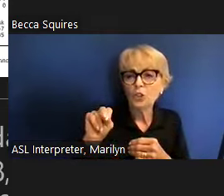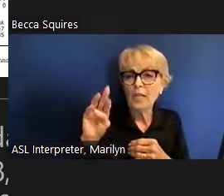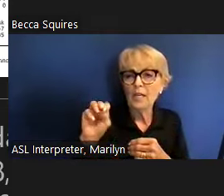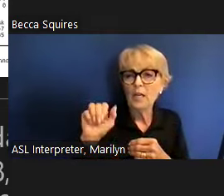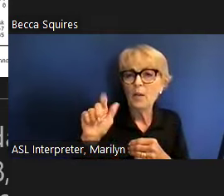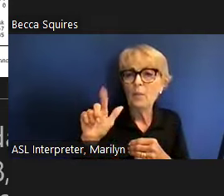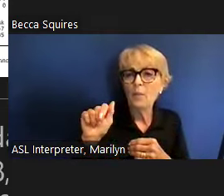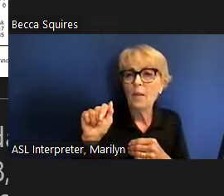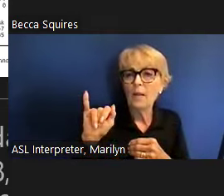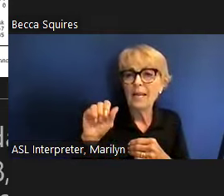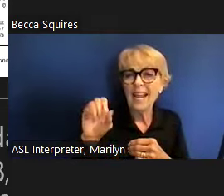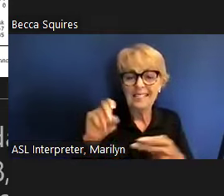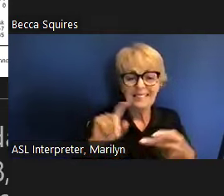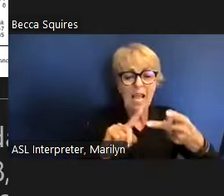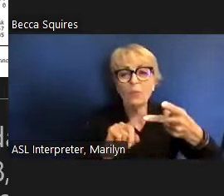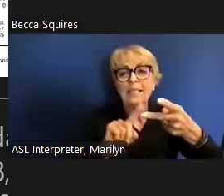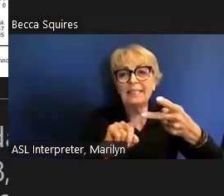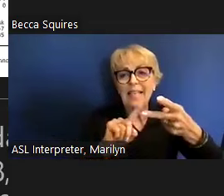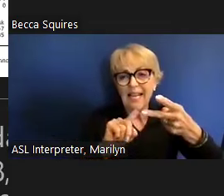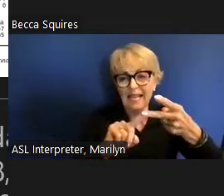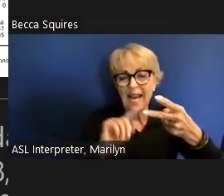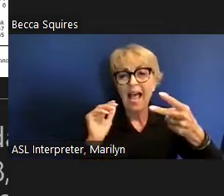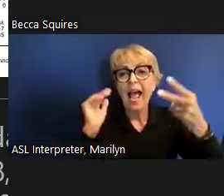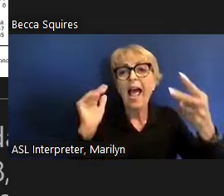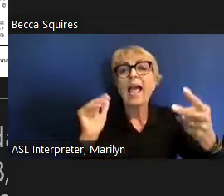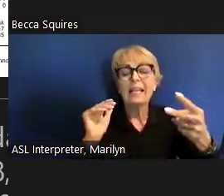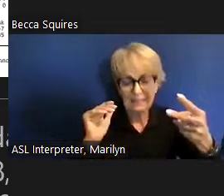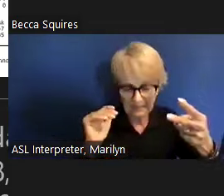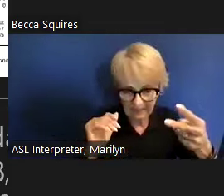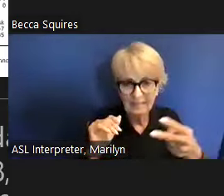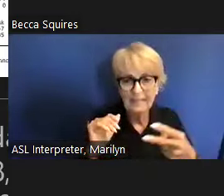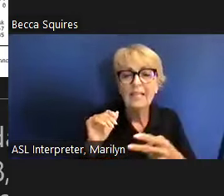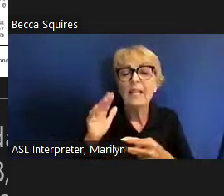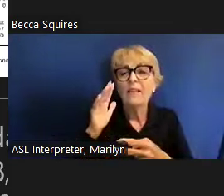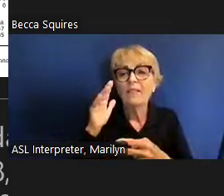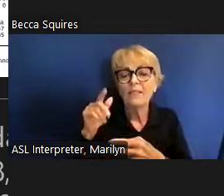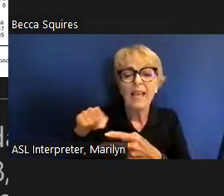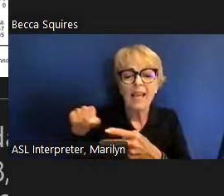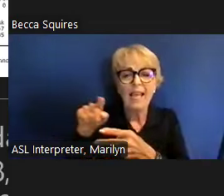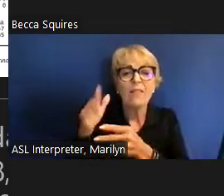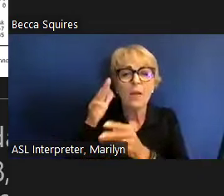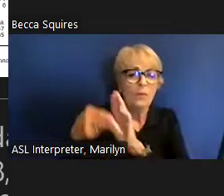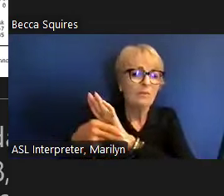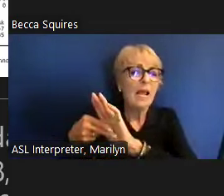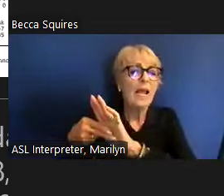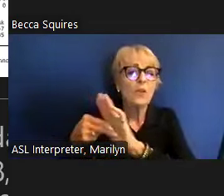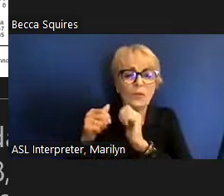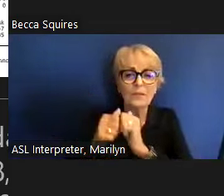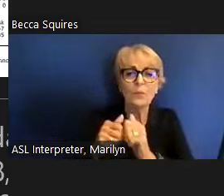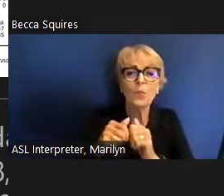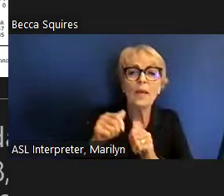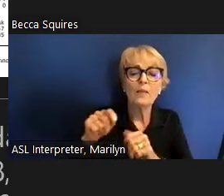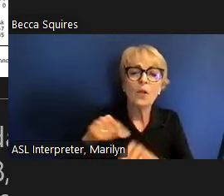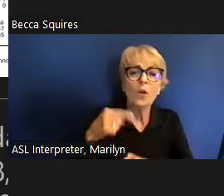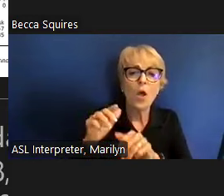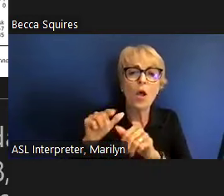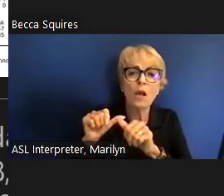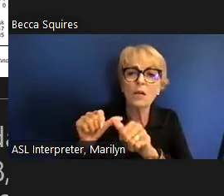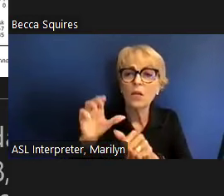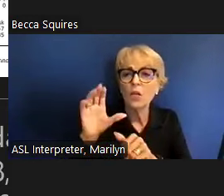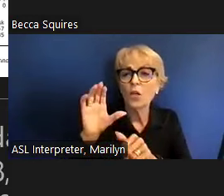highest symptom that would push people into a long COVID diagnosis. But then there's a whole bunch of other ones: chronic cough, brain